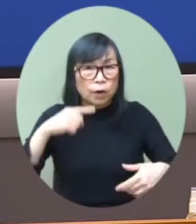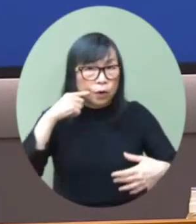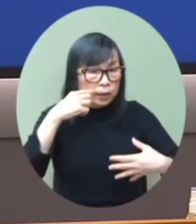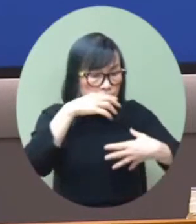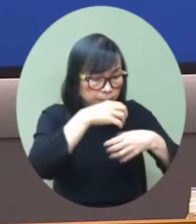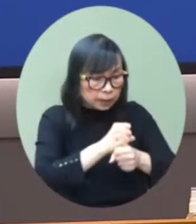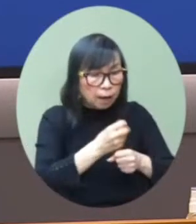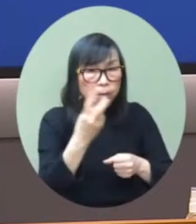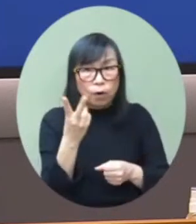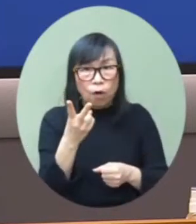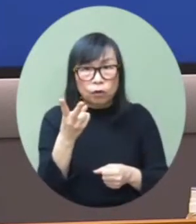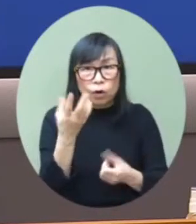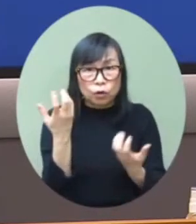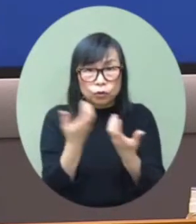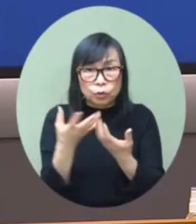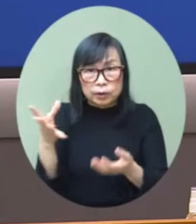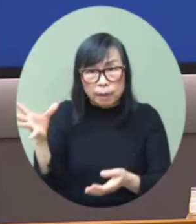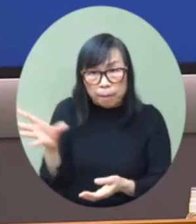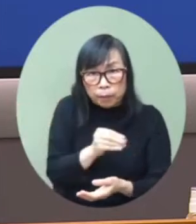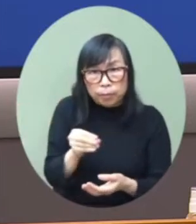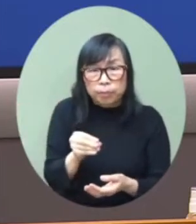And from the RATD